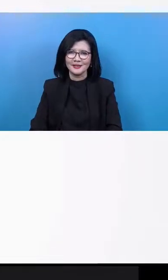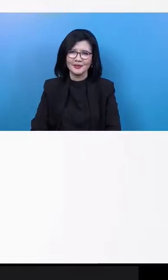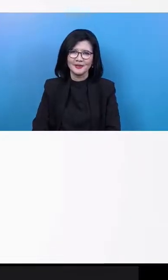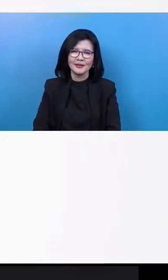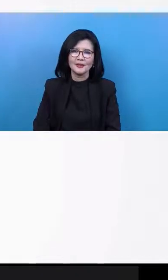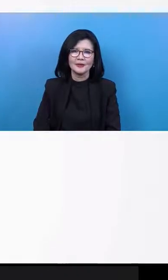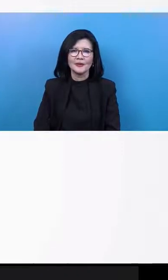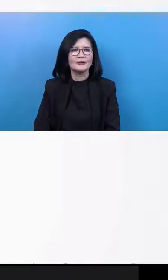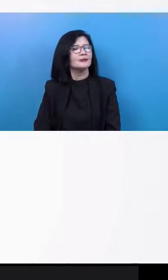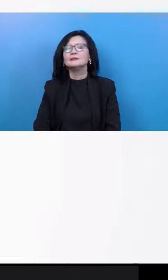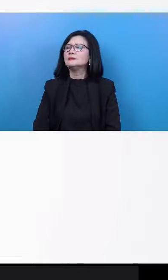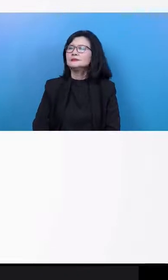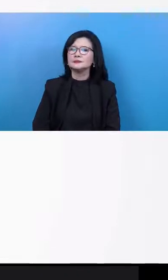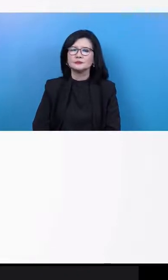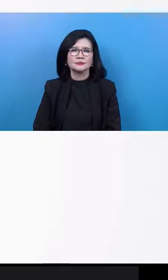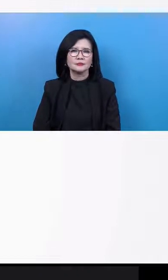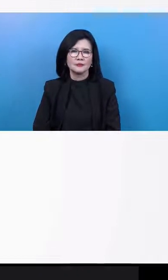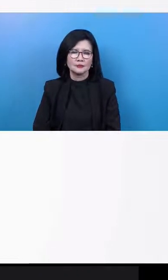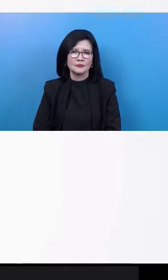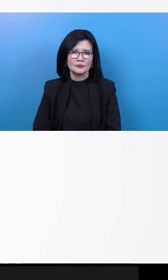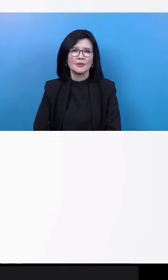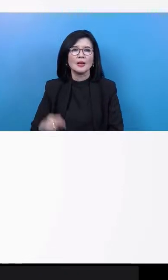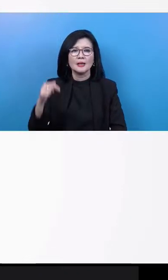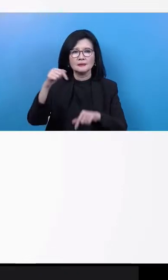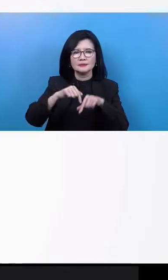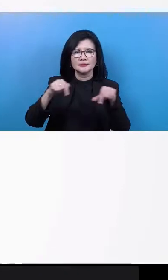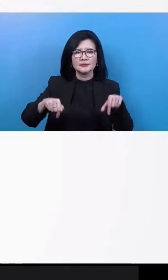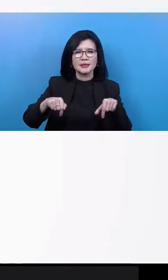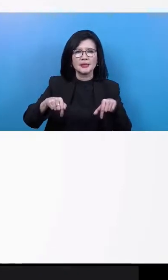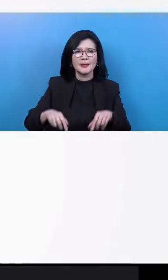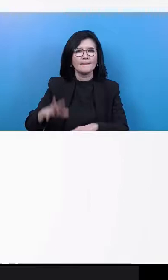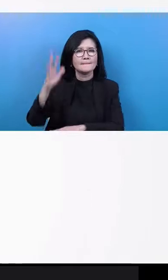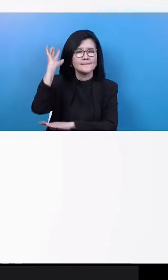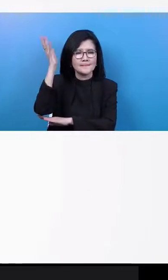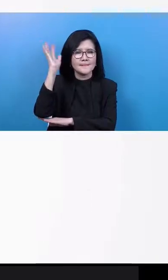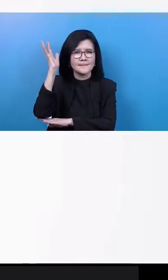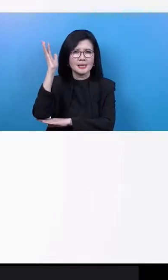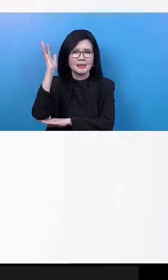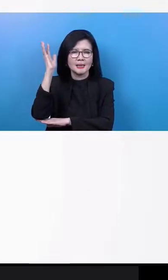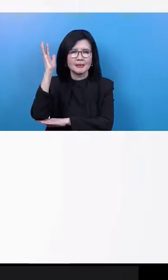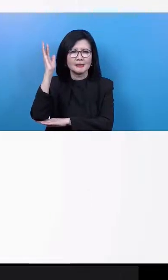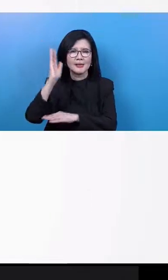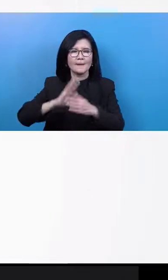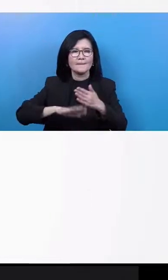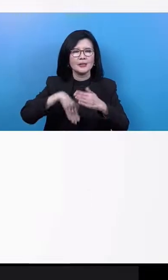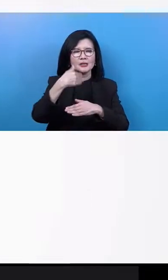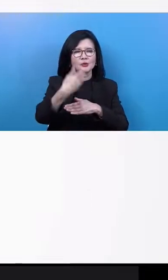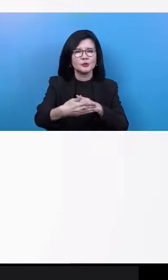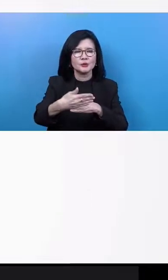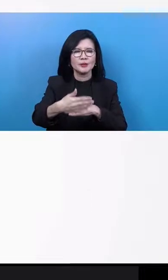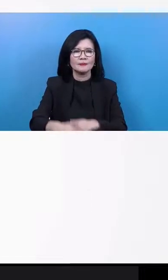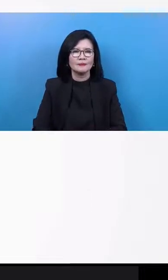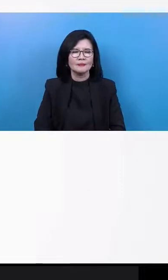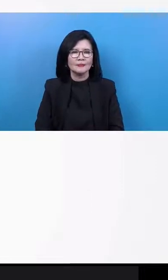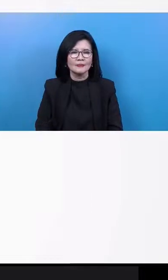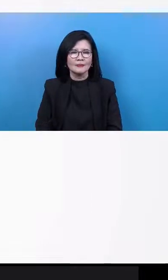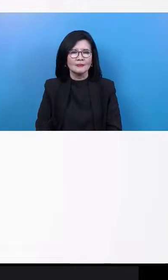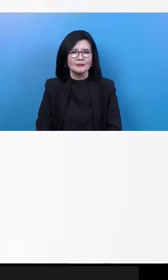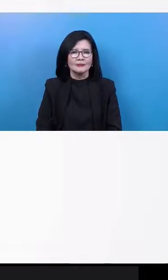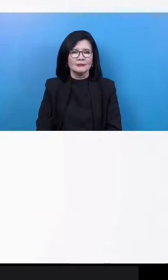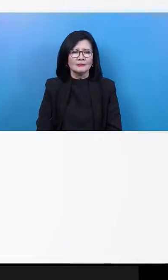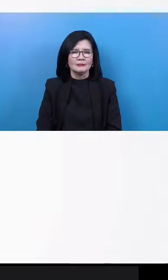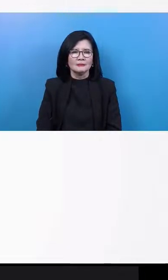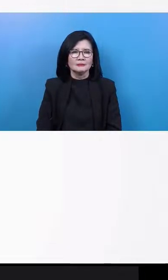We will move to our next panelist. This is also a video message from Dr.